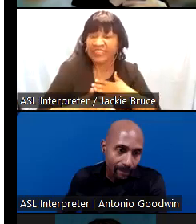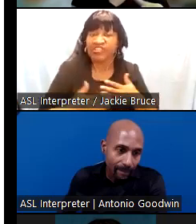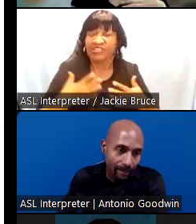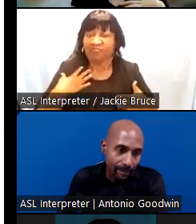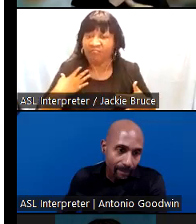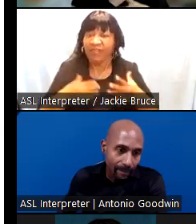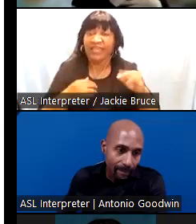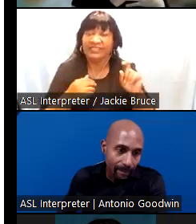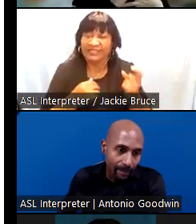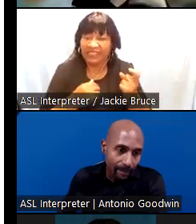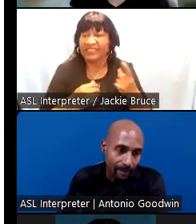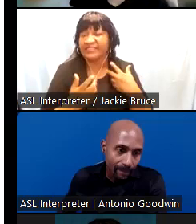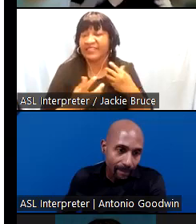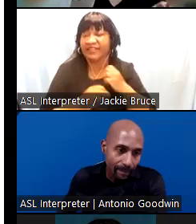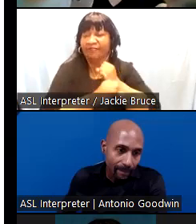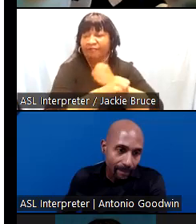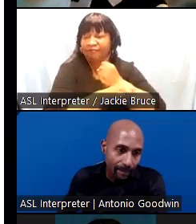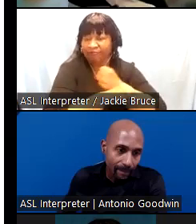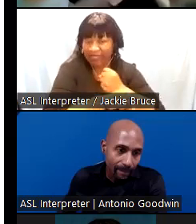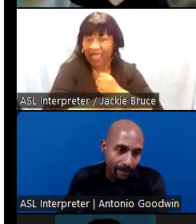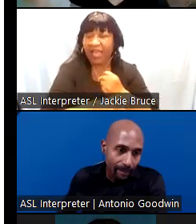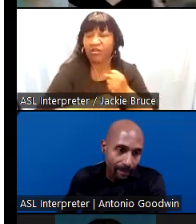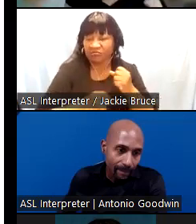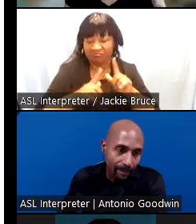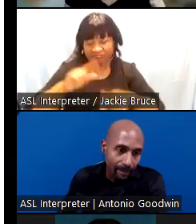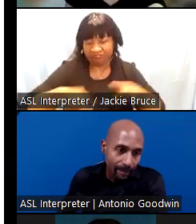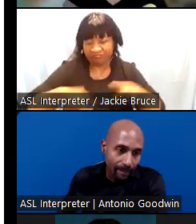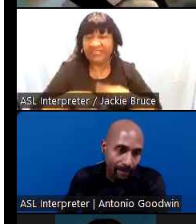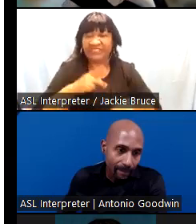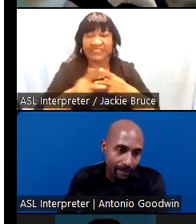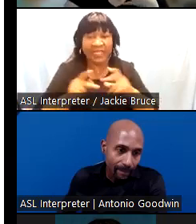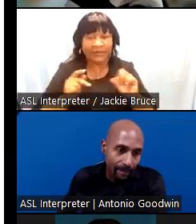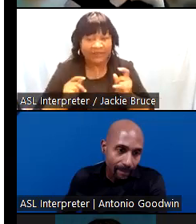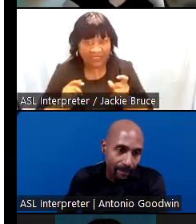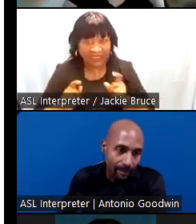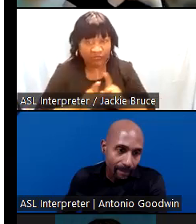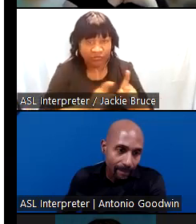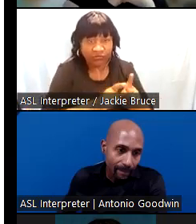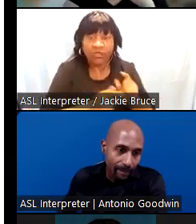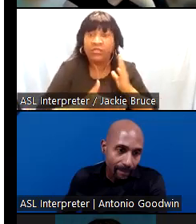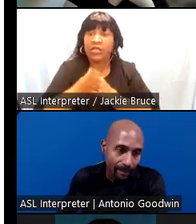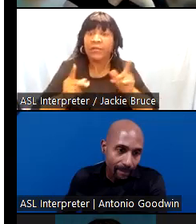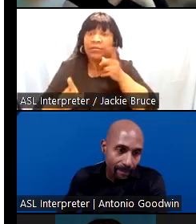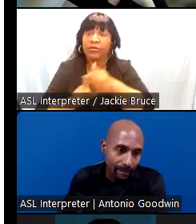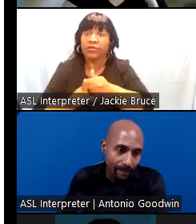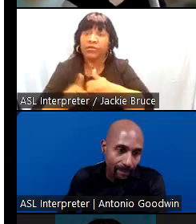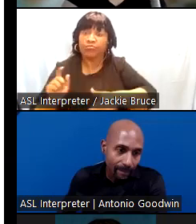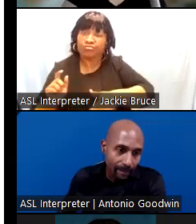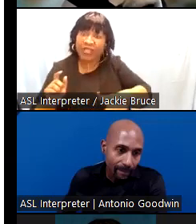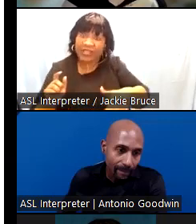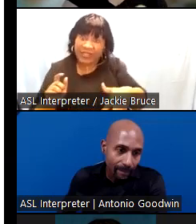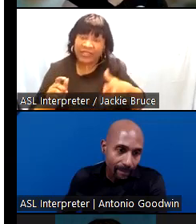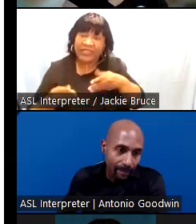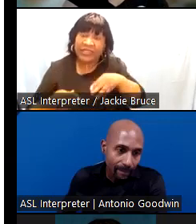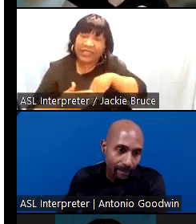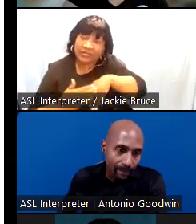sex, making out, kissing, all different kinds of sex. And then people who are pregnant can pass the virus